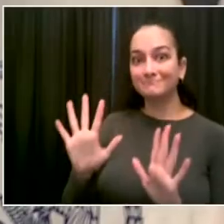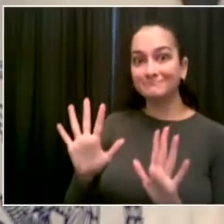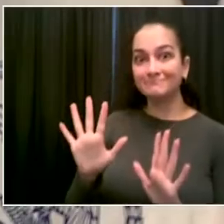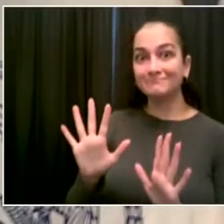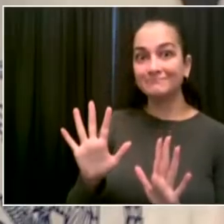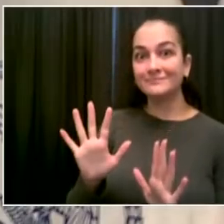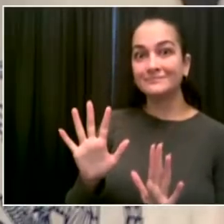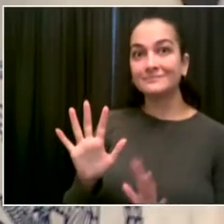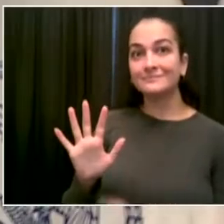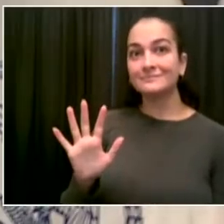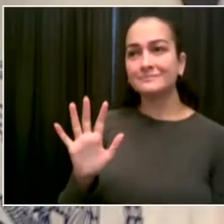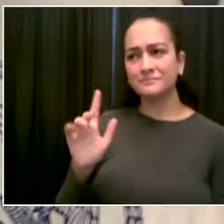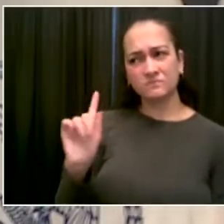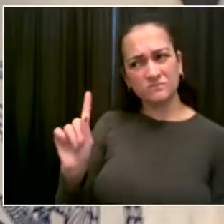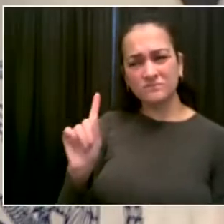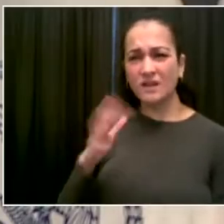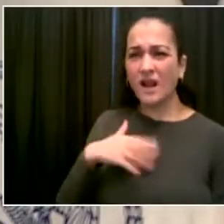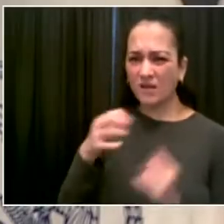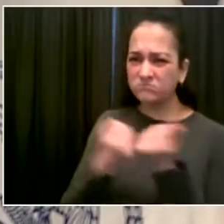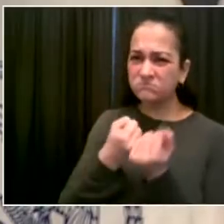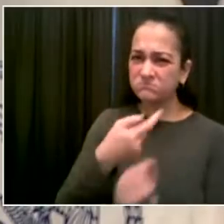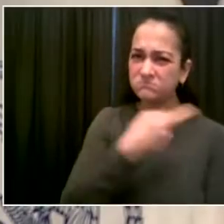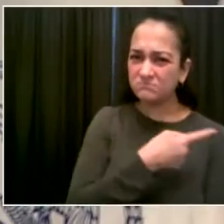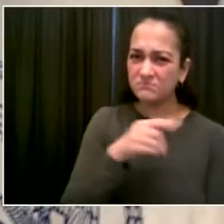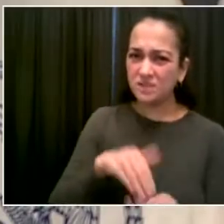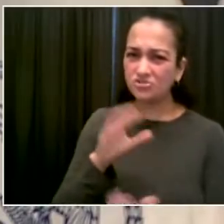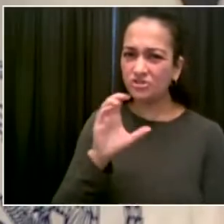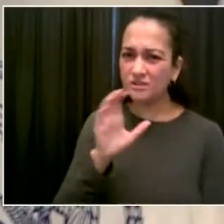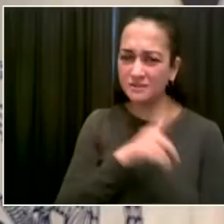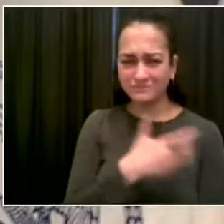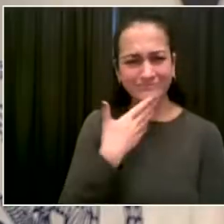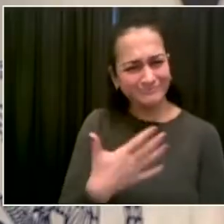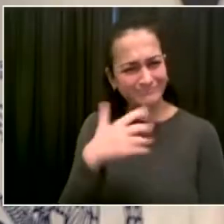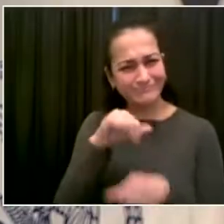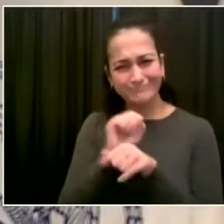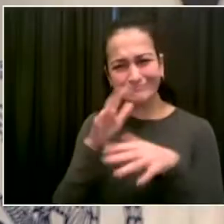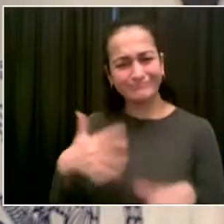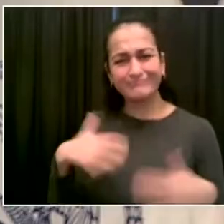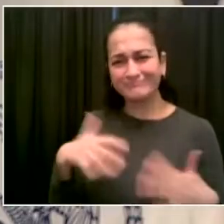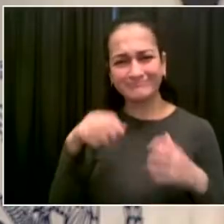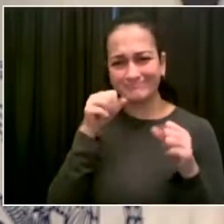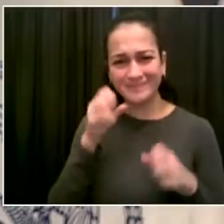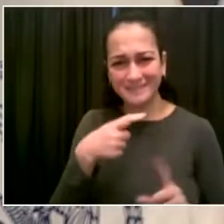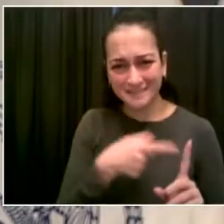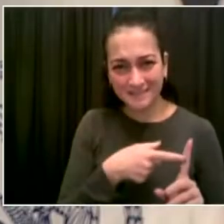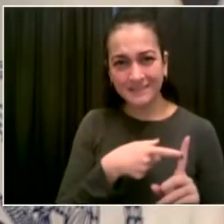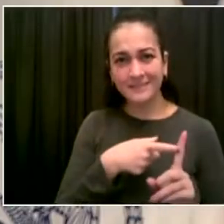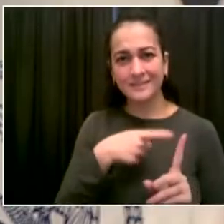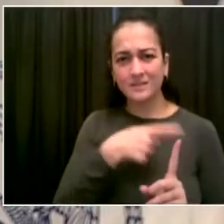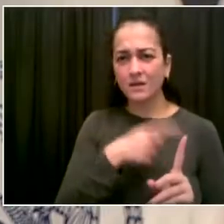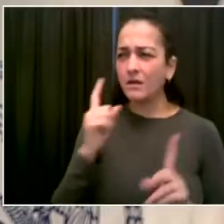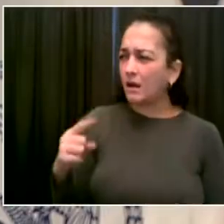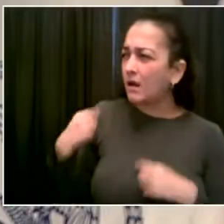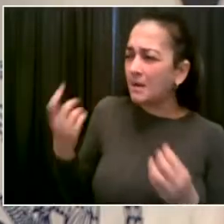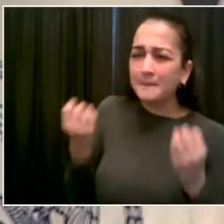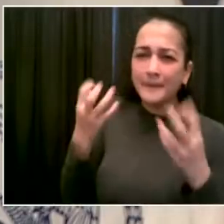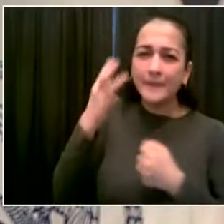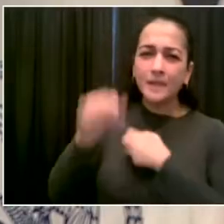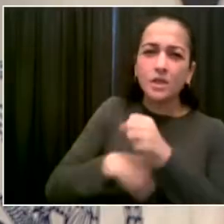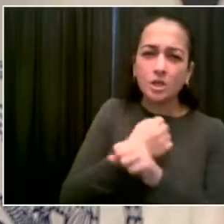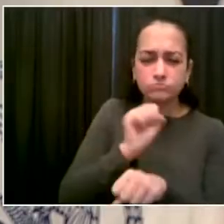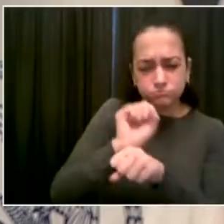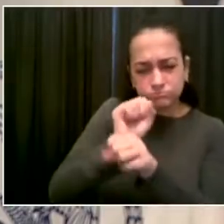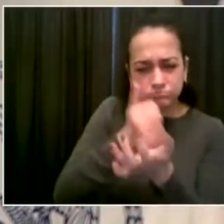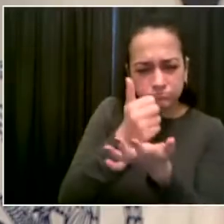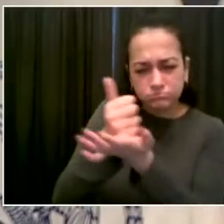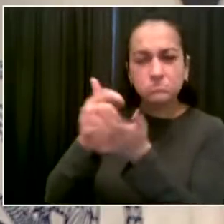servant who has given his heart and soul to helping others and has been one of the great leaders here and around the country in fighting COVID. I